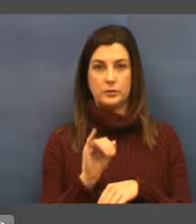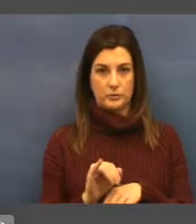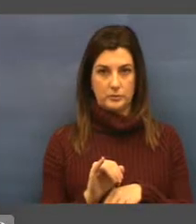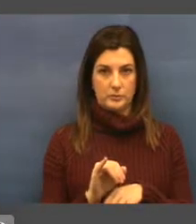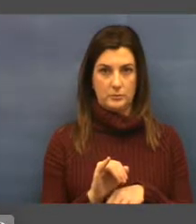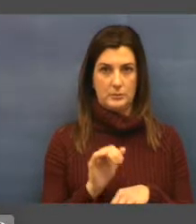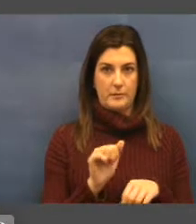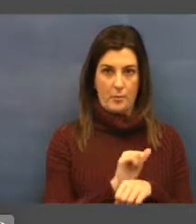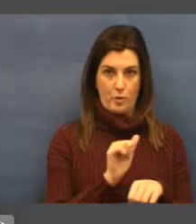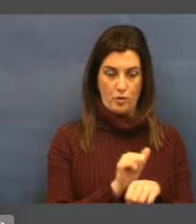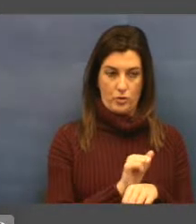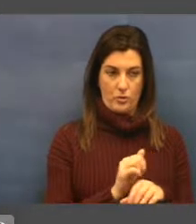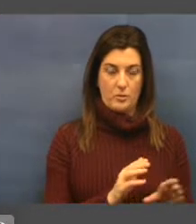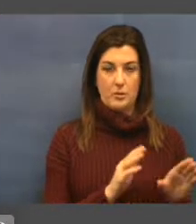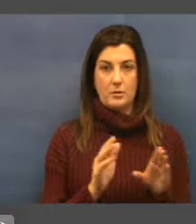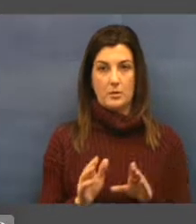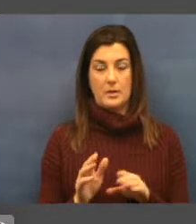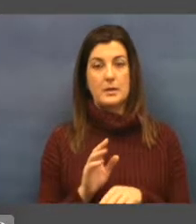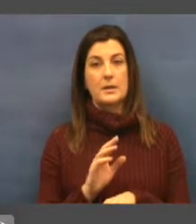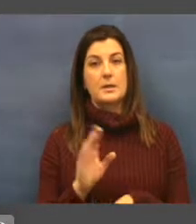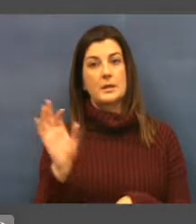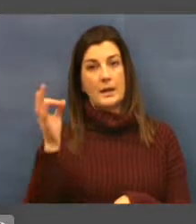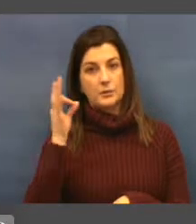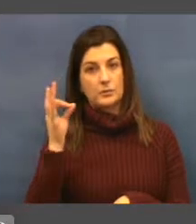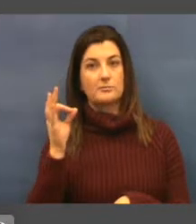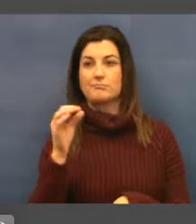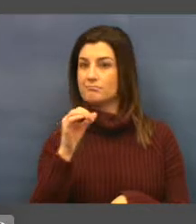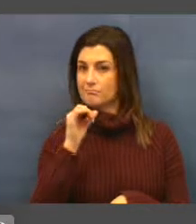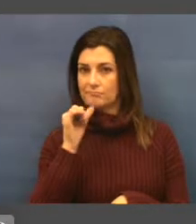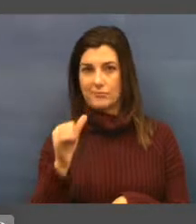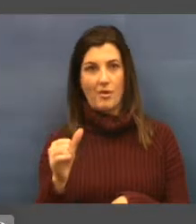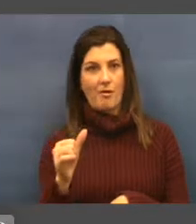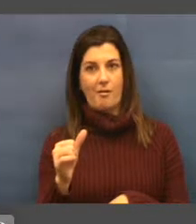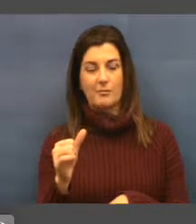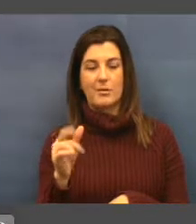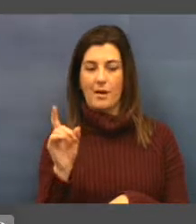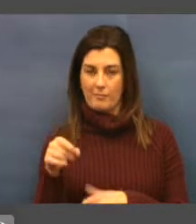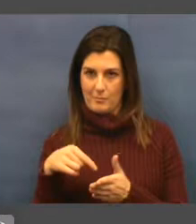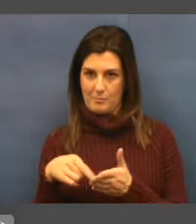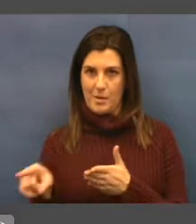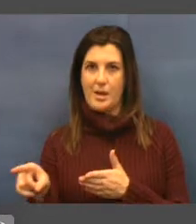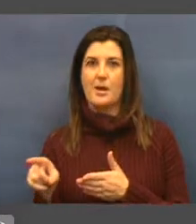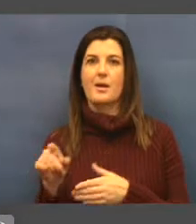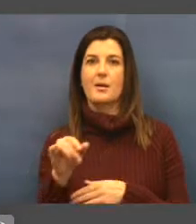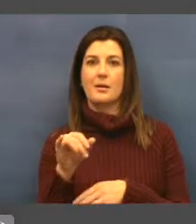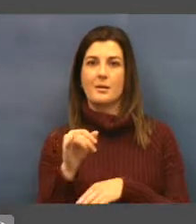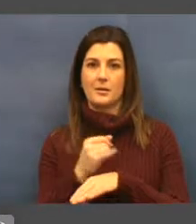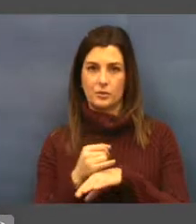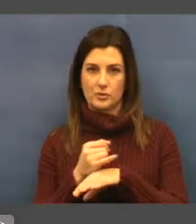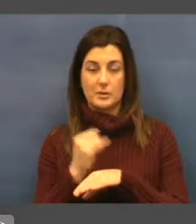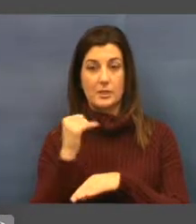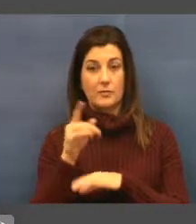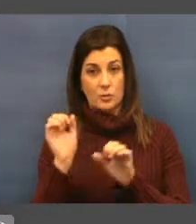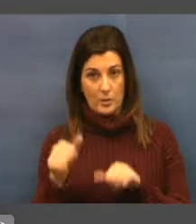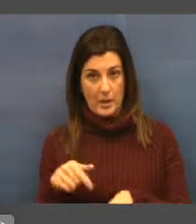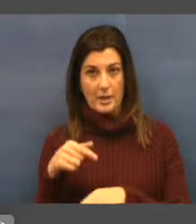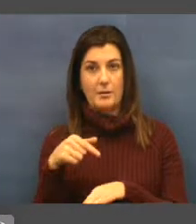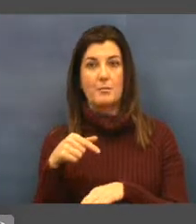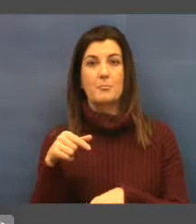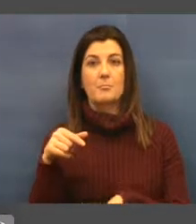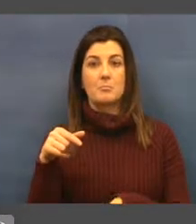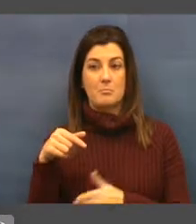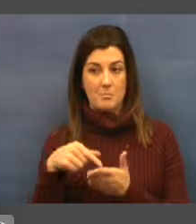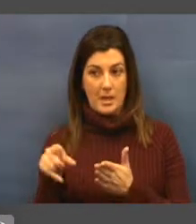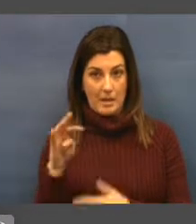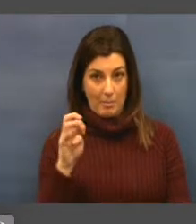loans, that 6-month grace period is not interest-free. So if you have the opportunity to start repaying one of your